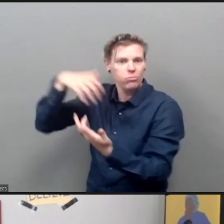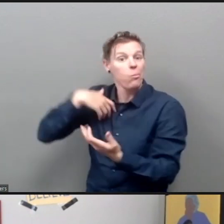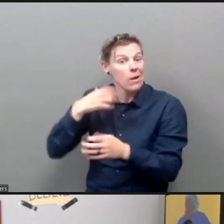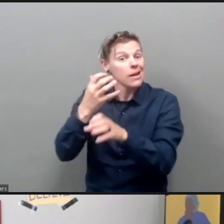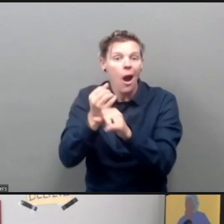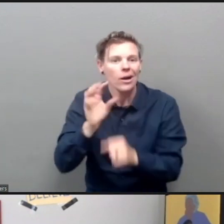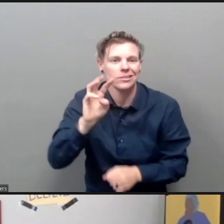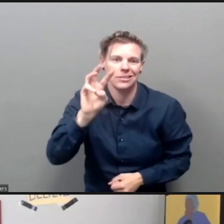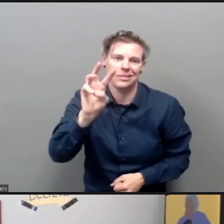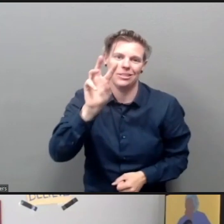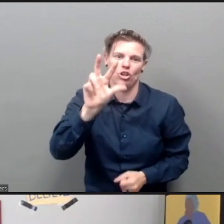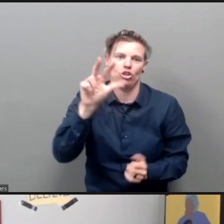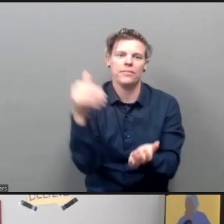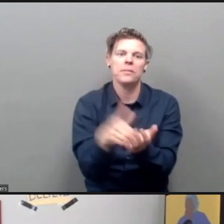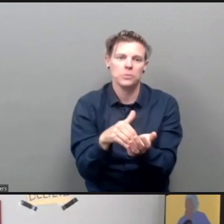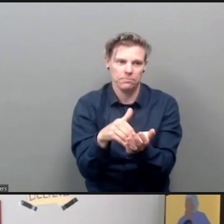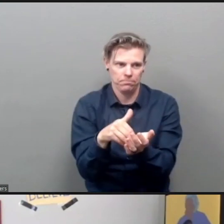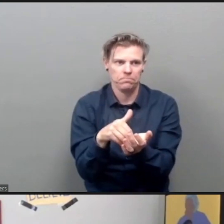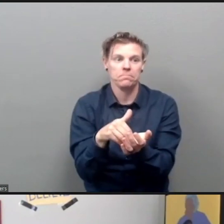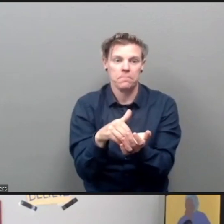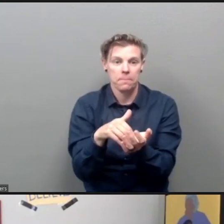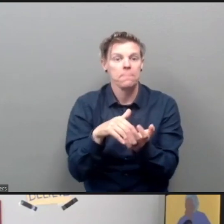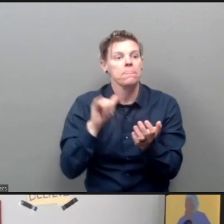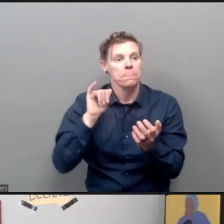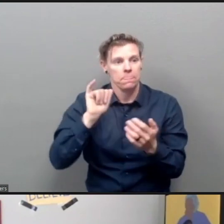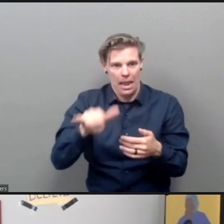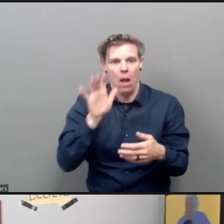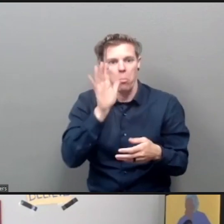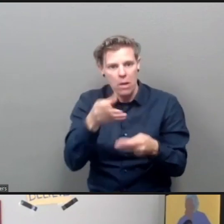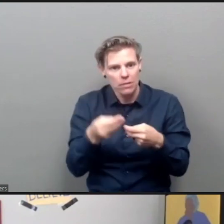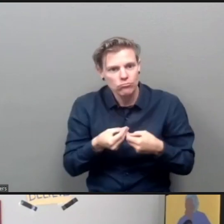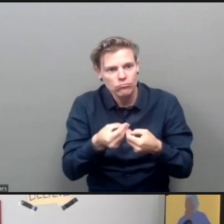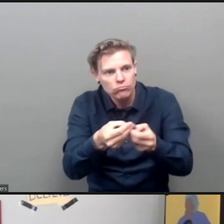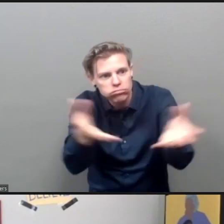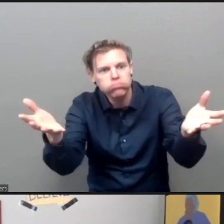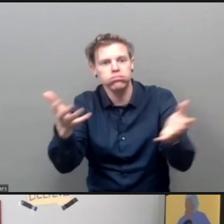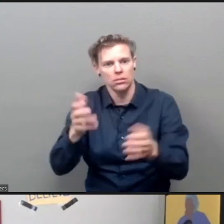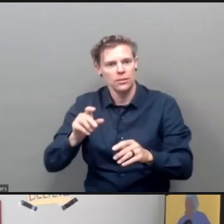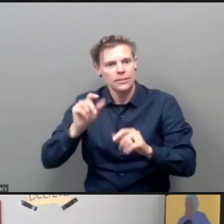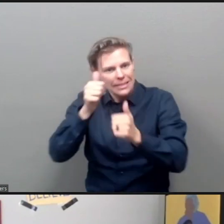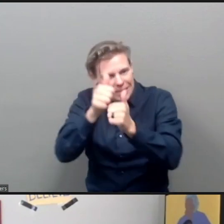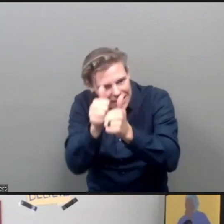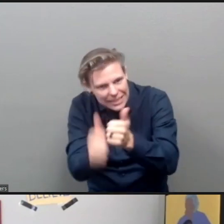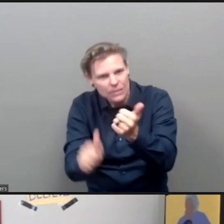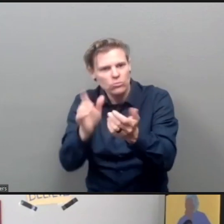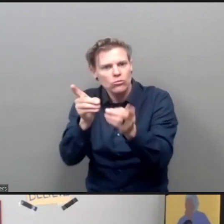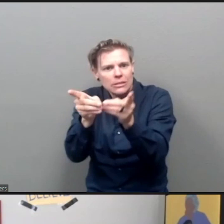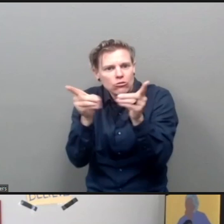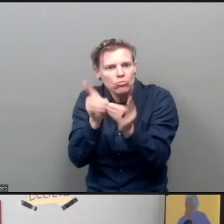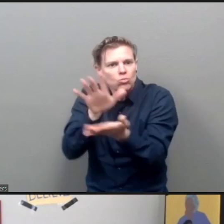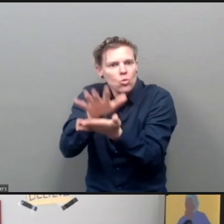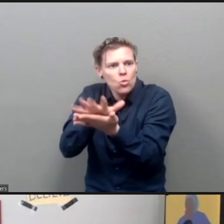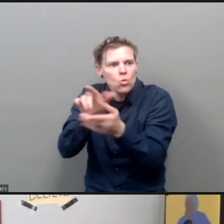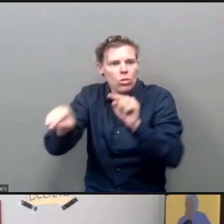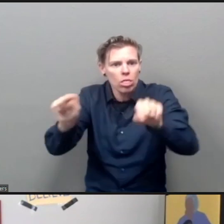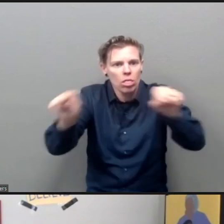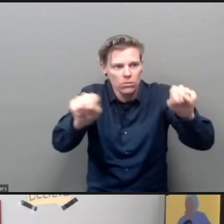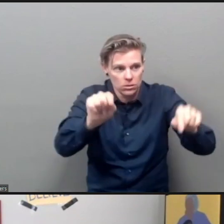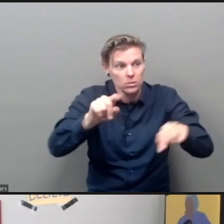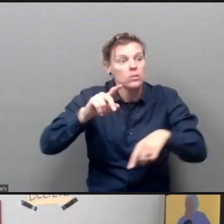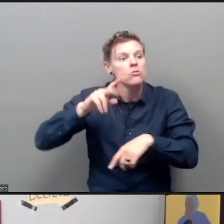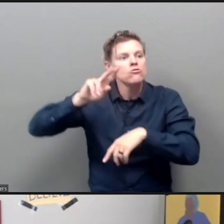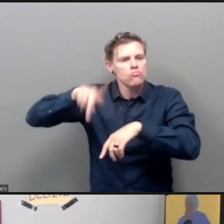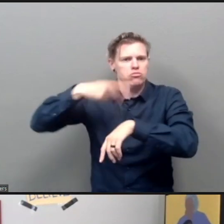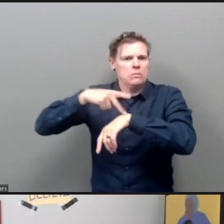includes distribution to every school in New Mexico. So if you were a principal at a school, you have already got notification of an